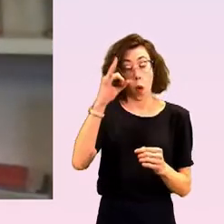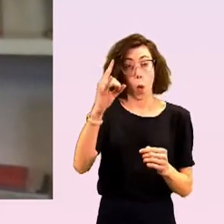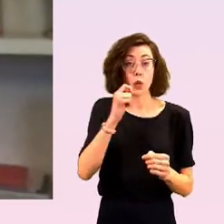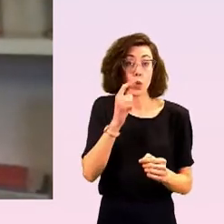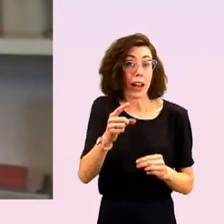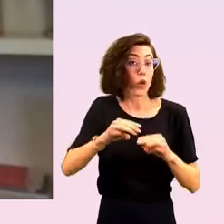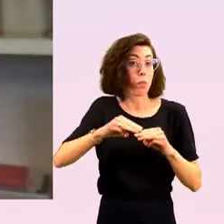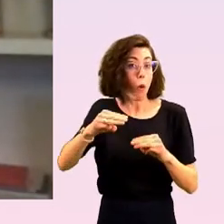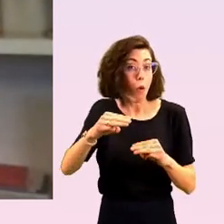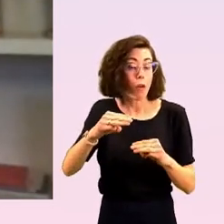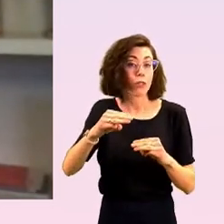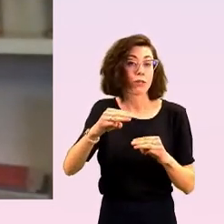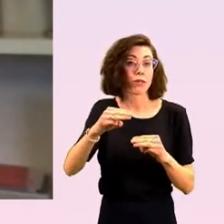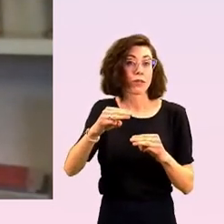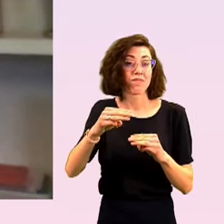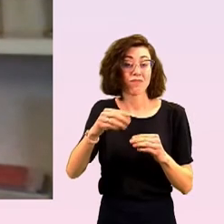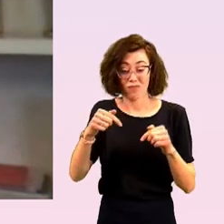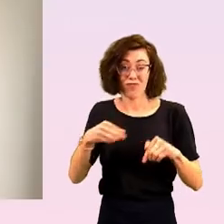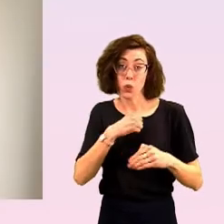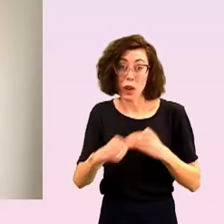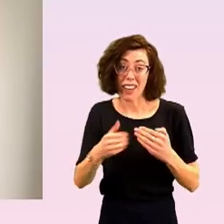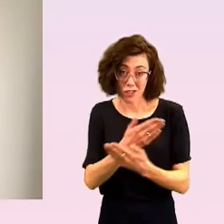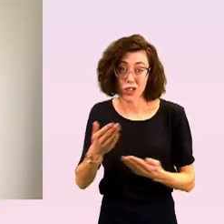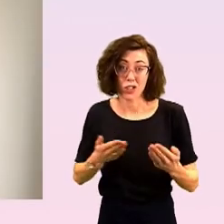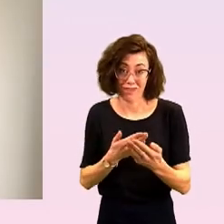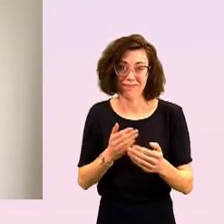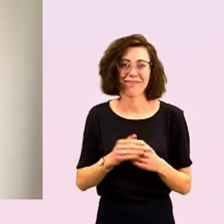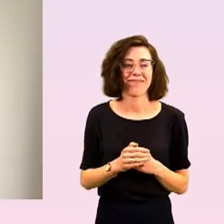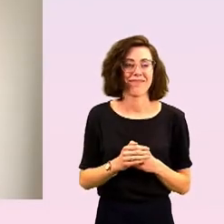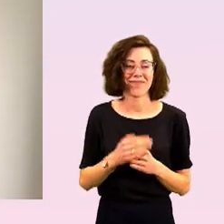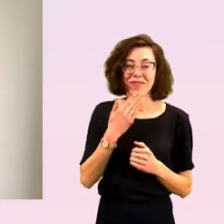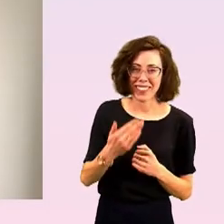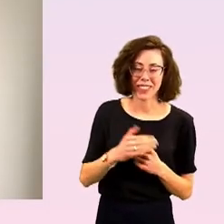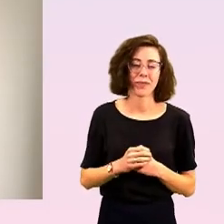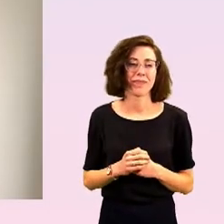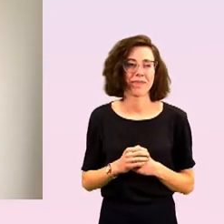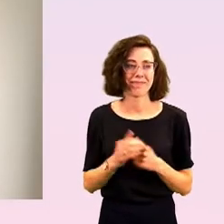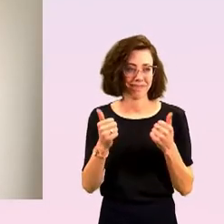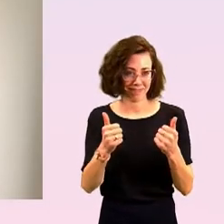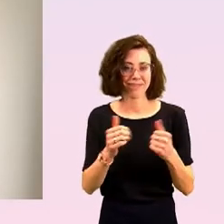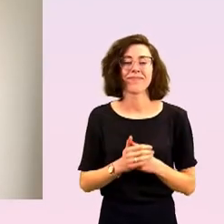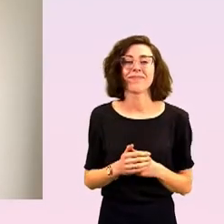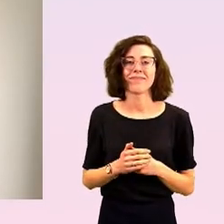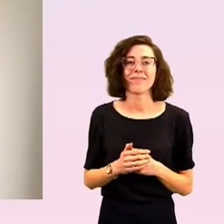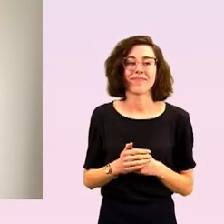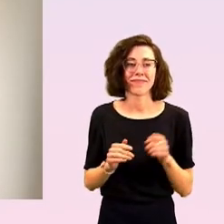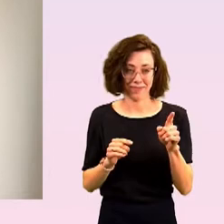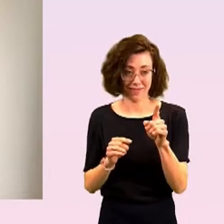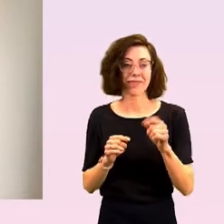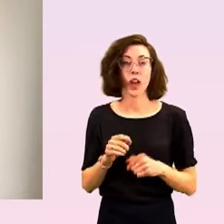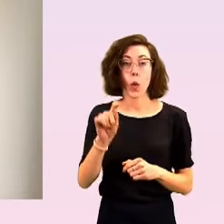that on the discussion today. Thanks, Éirénne. Awesome, thanks. And then lastly, I'll throw it to Tony.